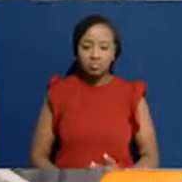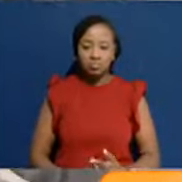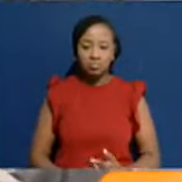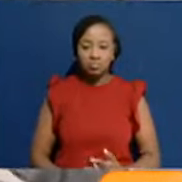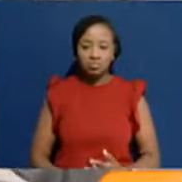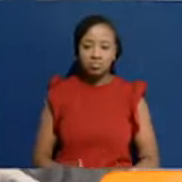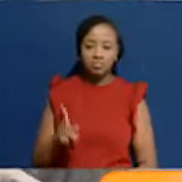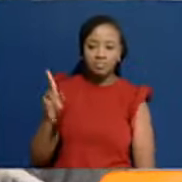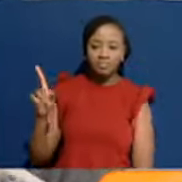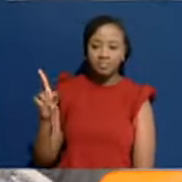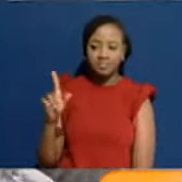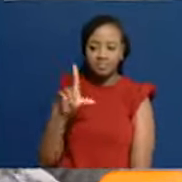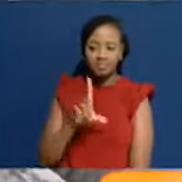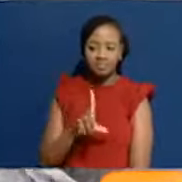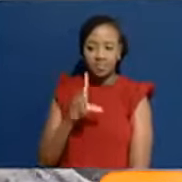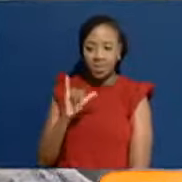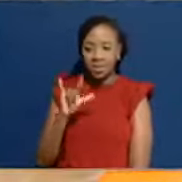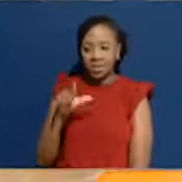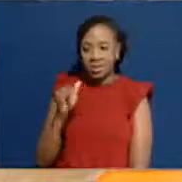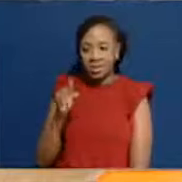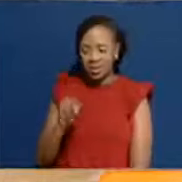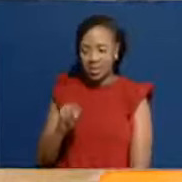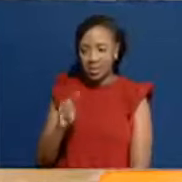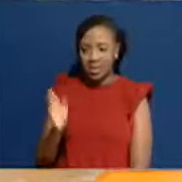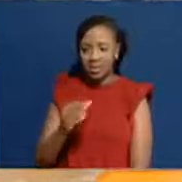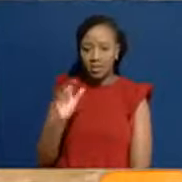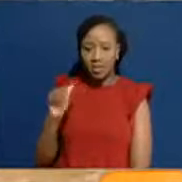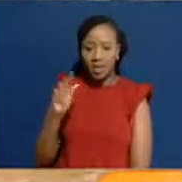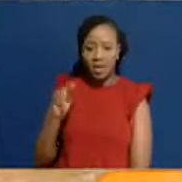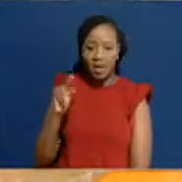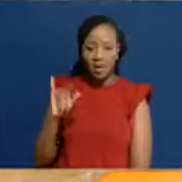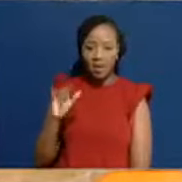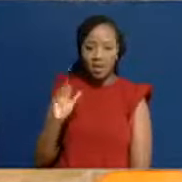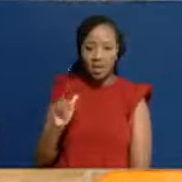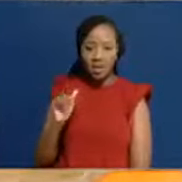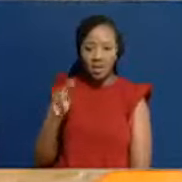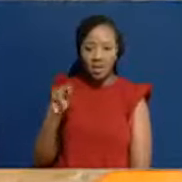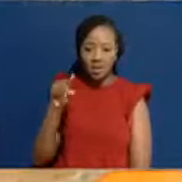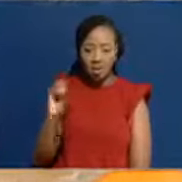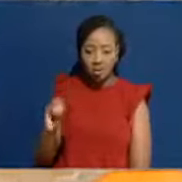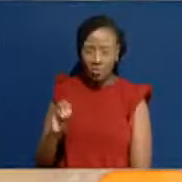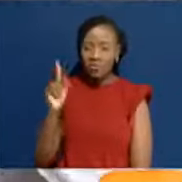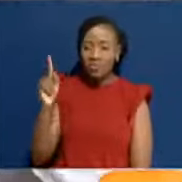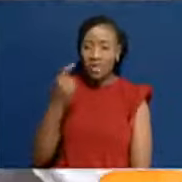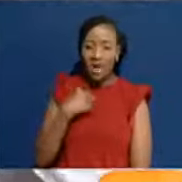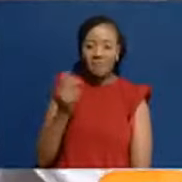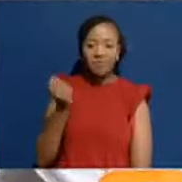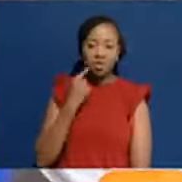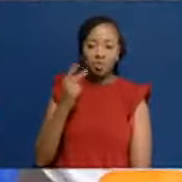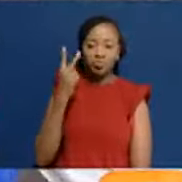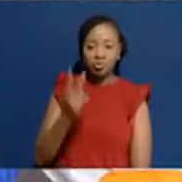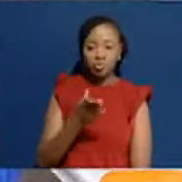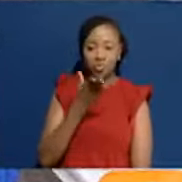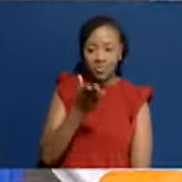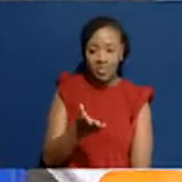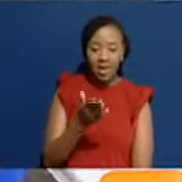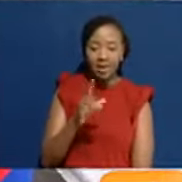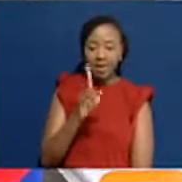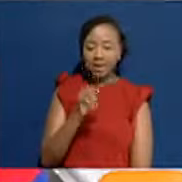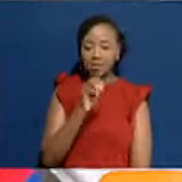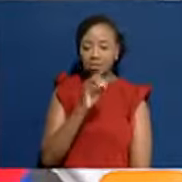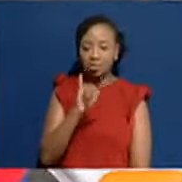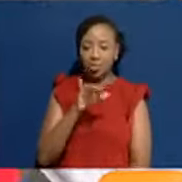Lillian Anyango stands next to what until Saturday were her two stalls at Toi Market in